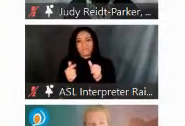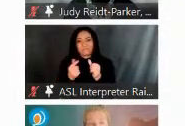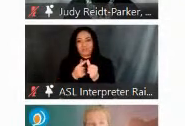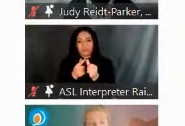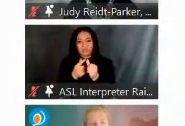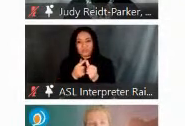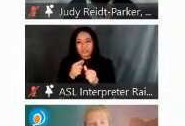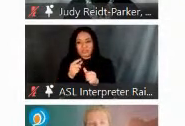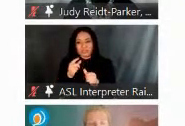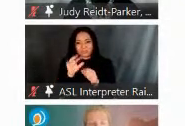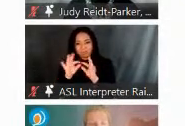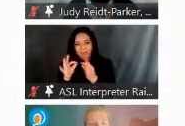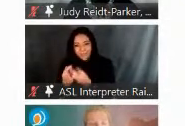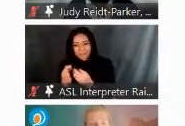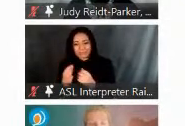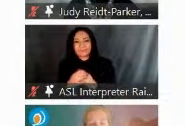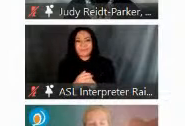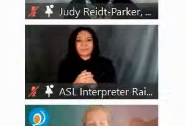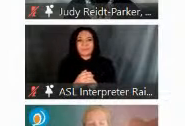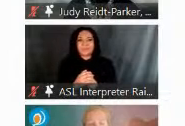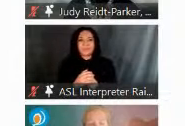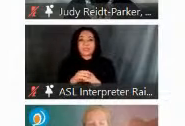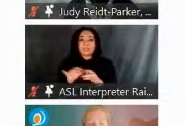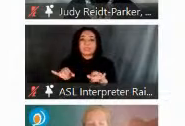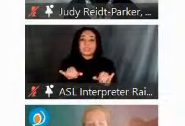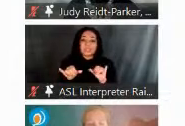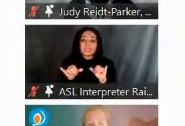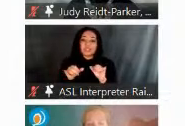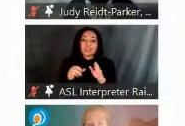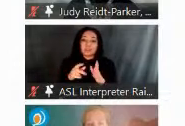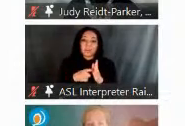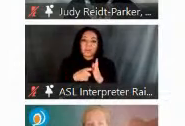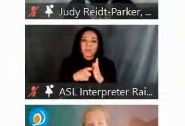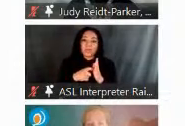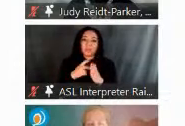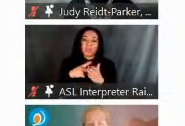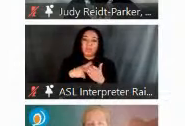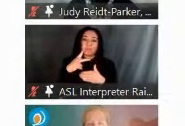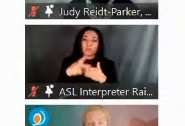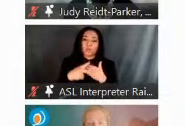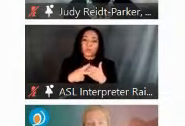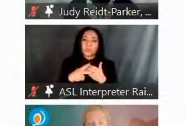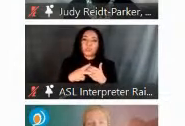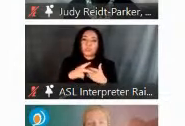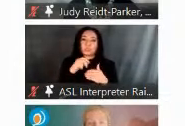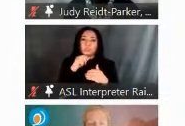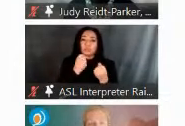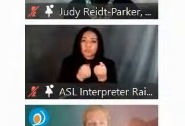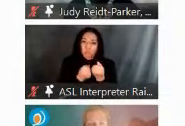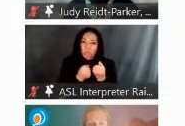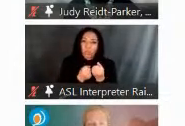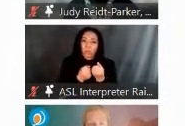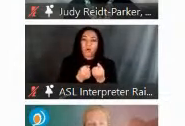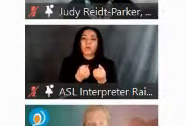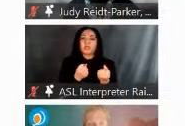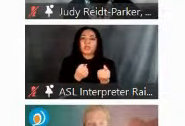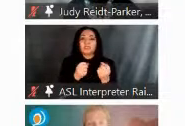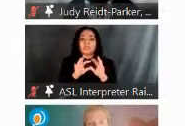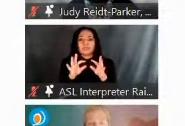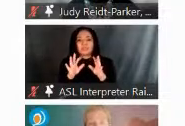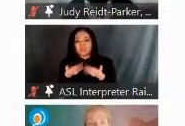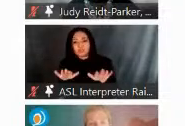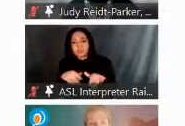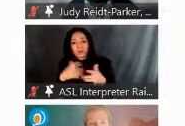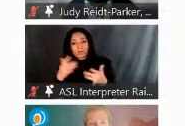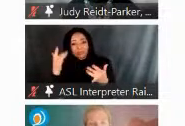minds. For example, these standards require that programs be able to support children who are ill with children's key medical information on